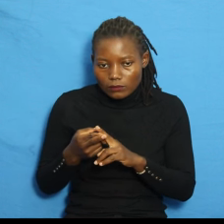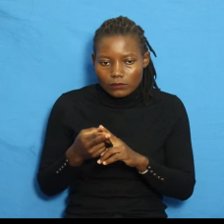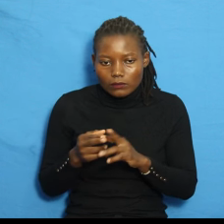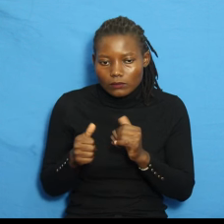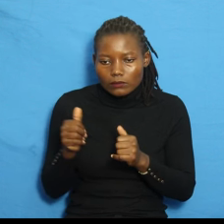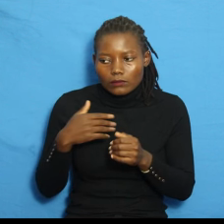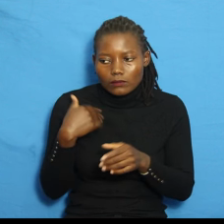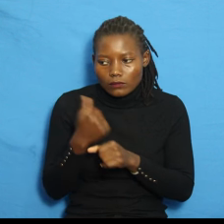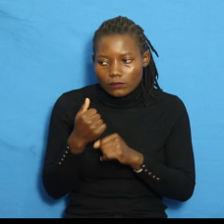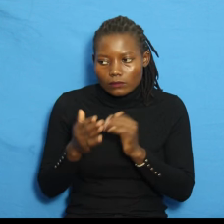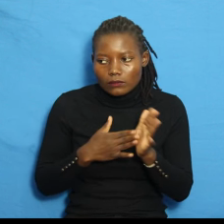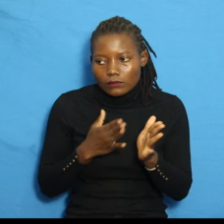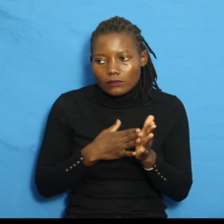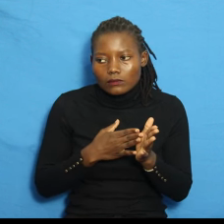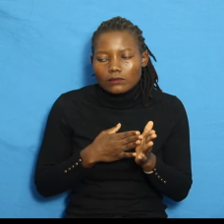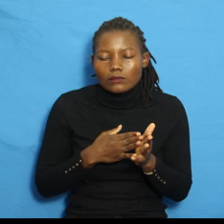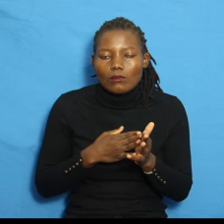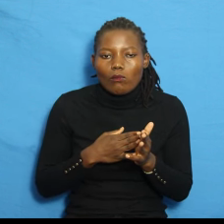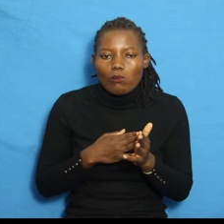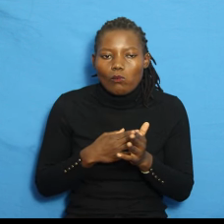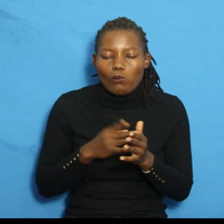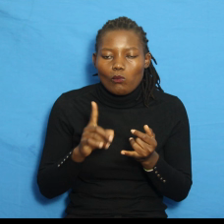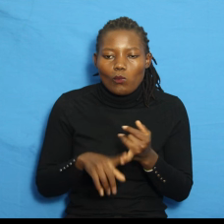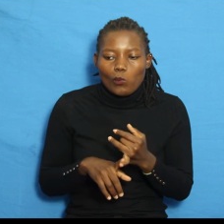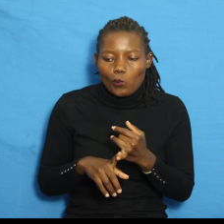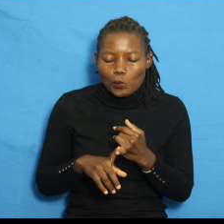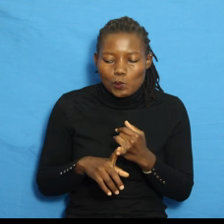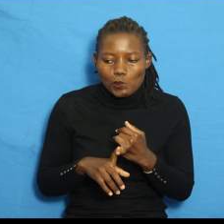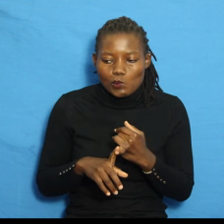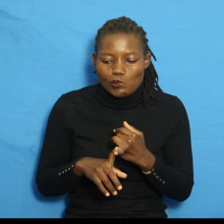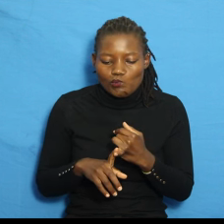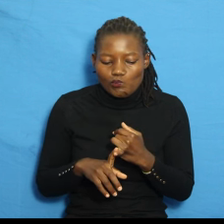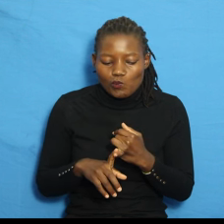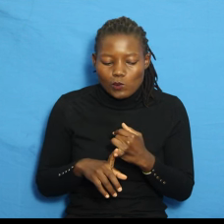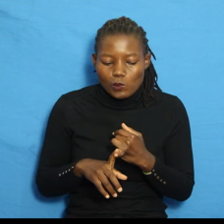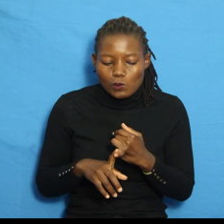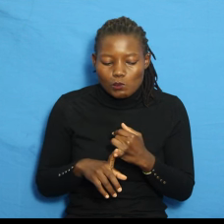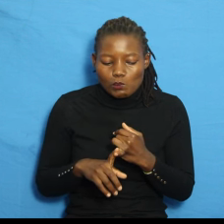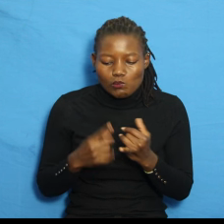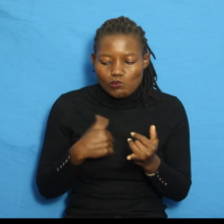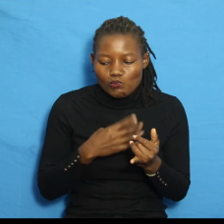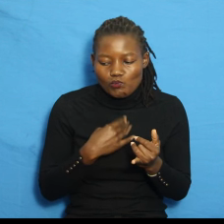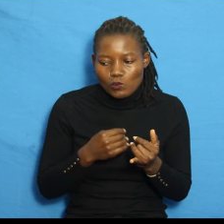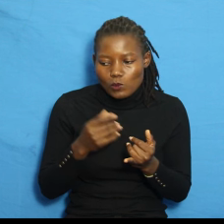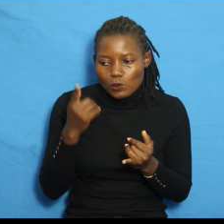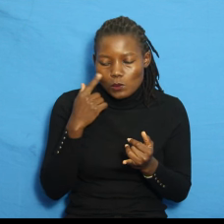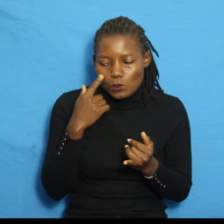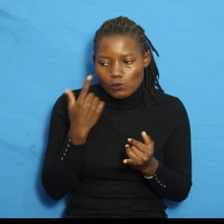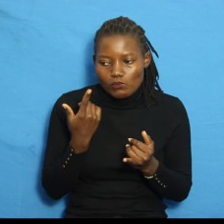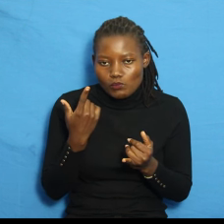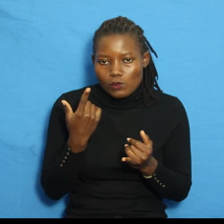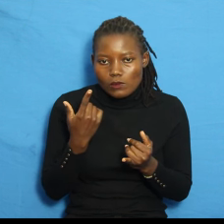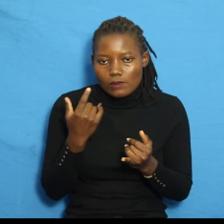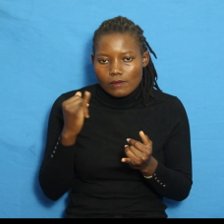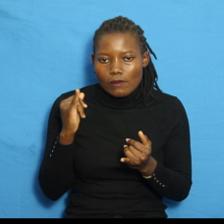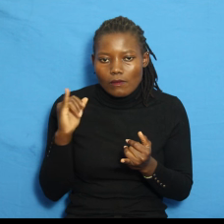very fast. Uh, and these are, first of all, we want to look at